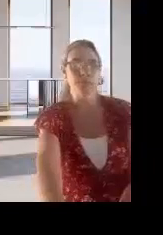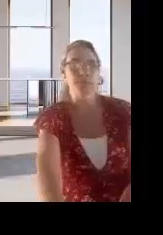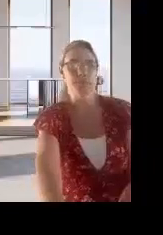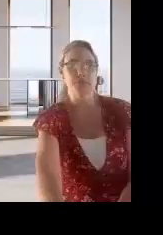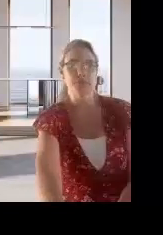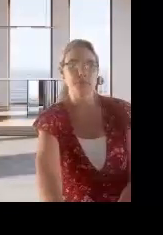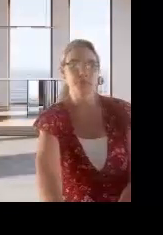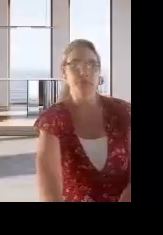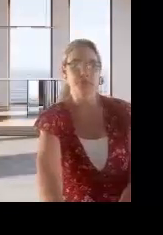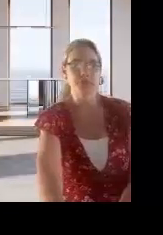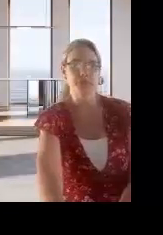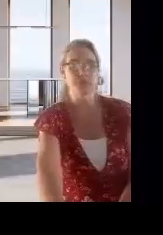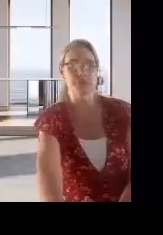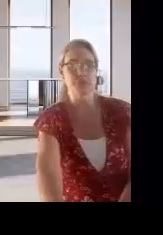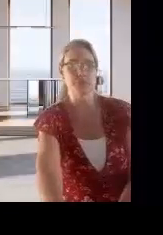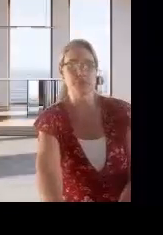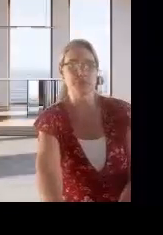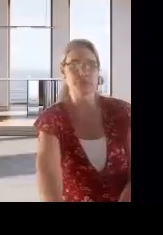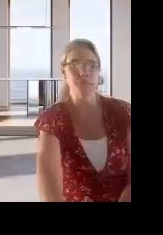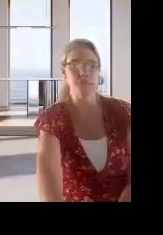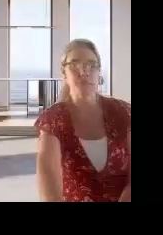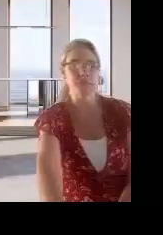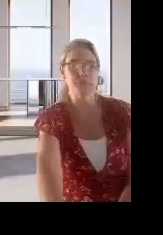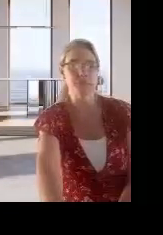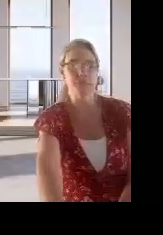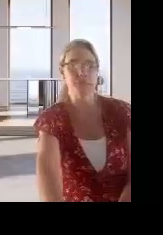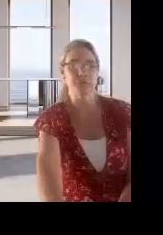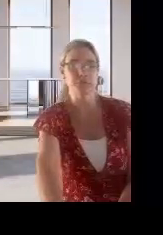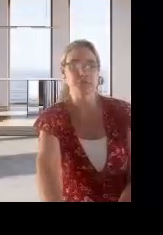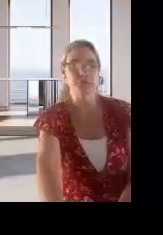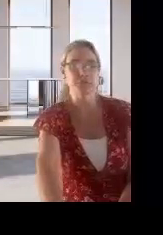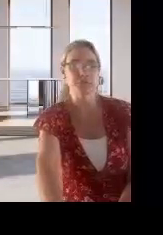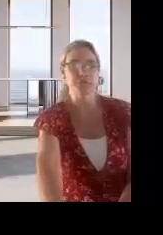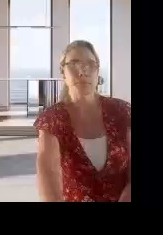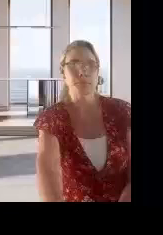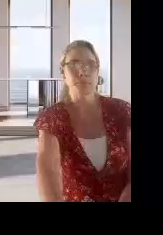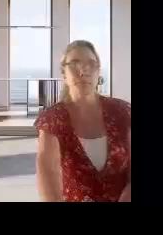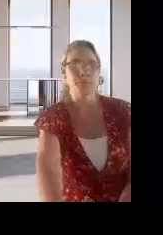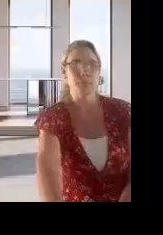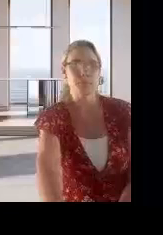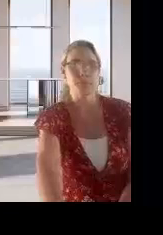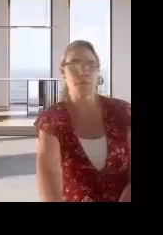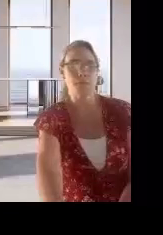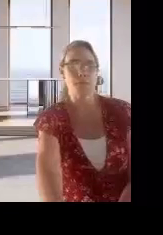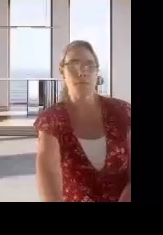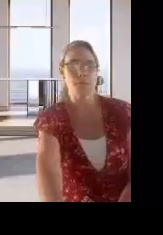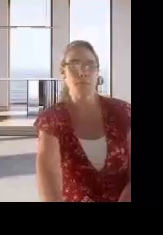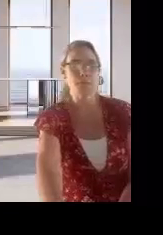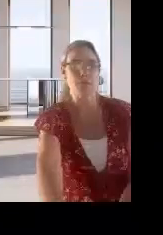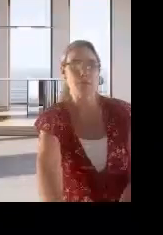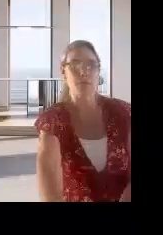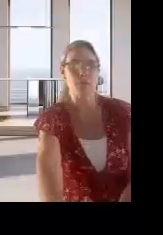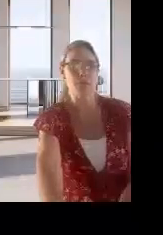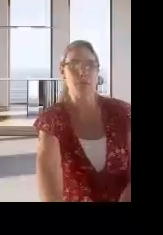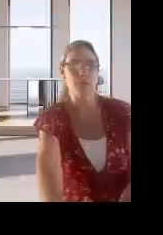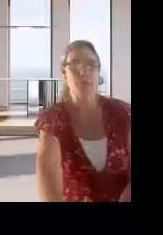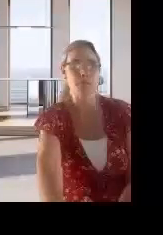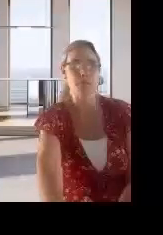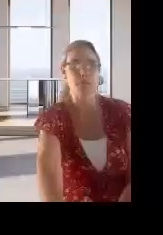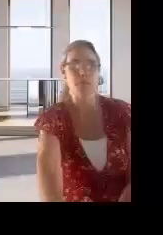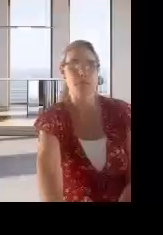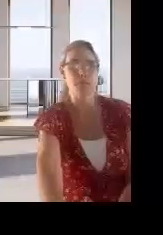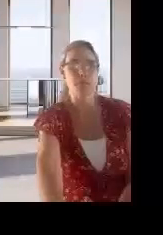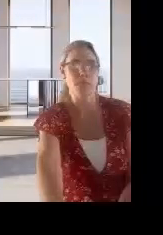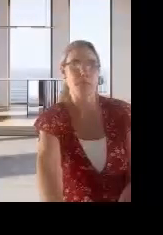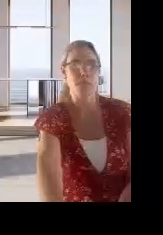What I would recommend, Trustee Alves, is take that and put it into a motion at budget time and do it well